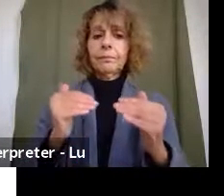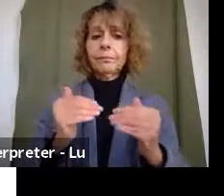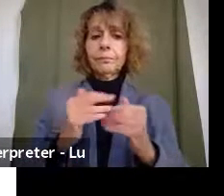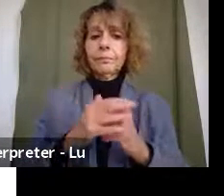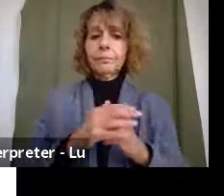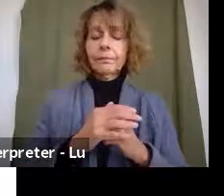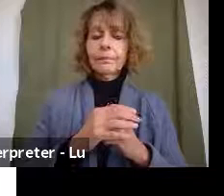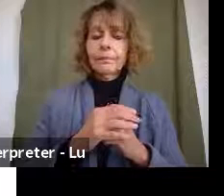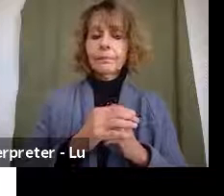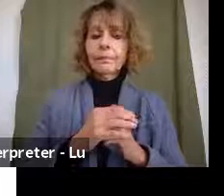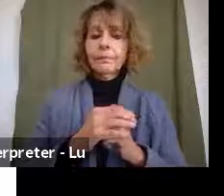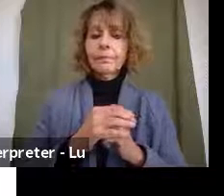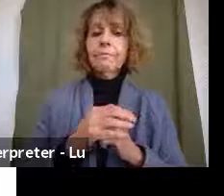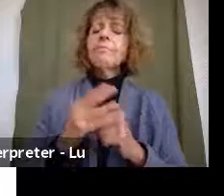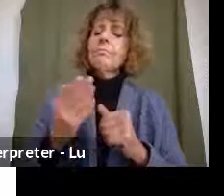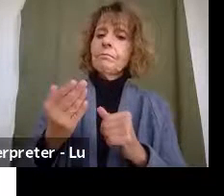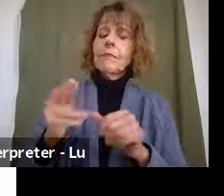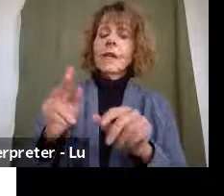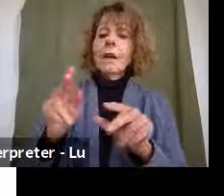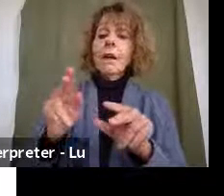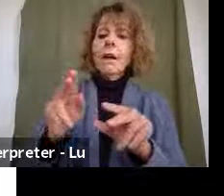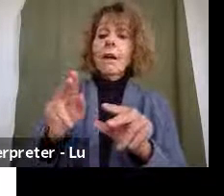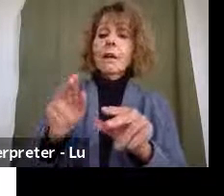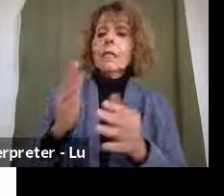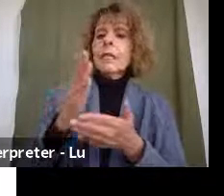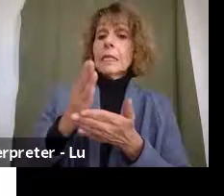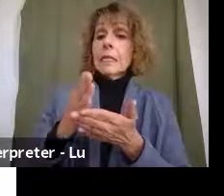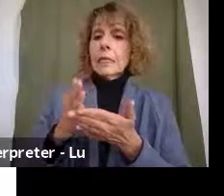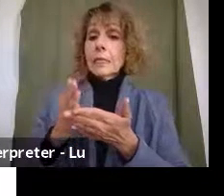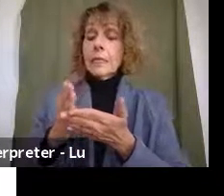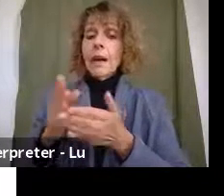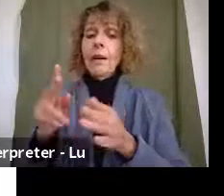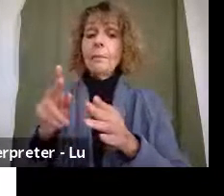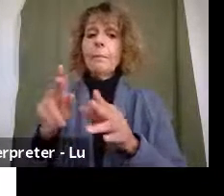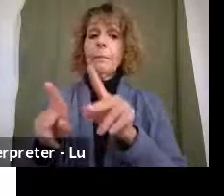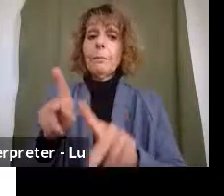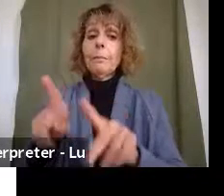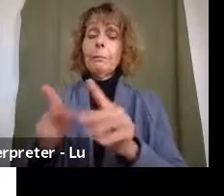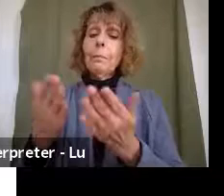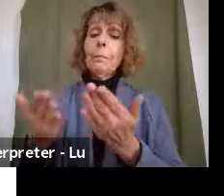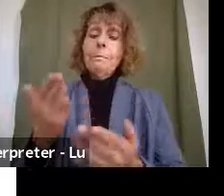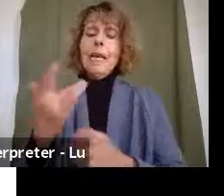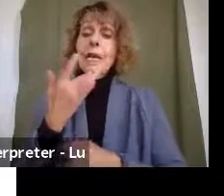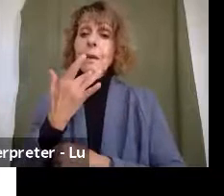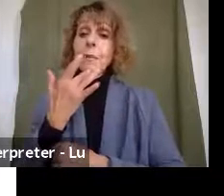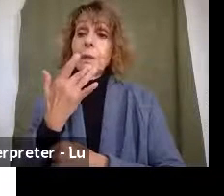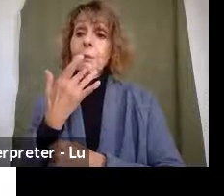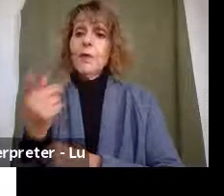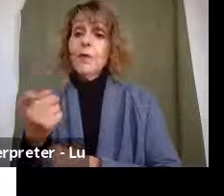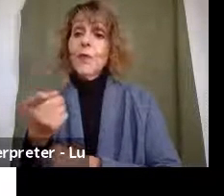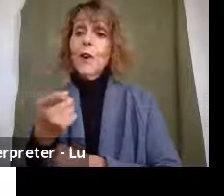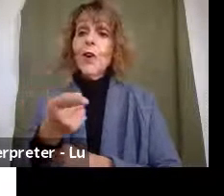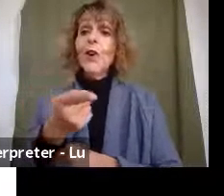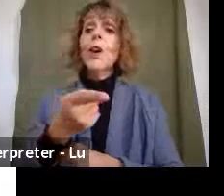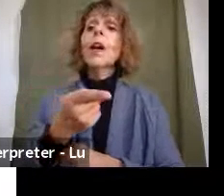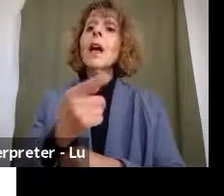underutilized. So a person might prefer that staff read them the post-care instructions.